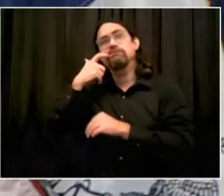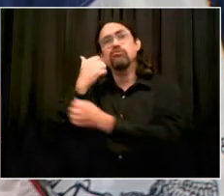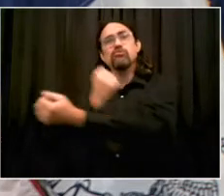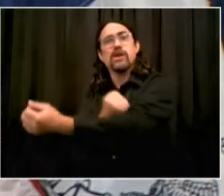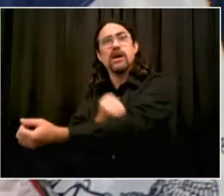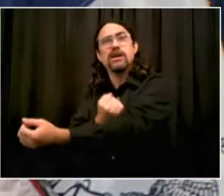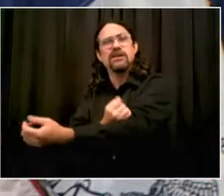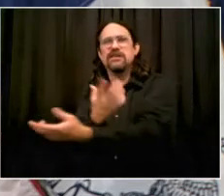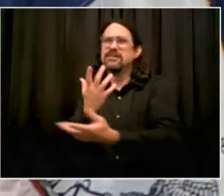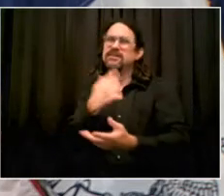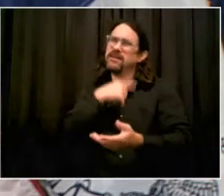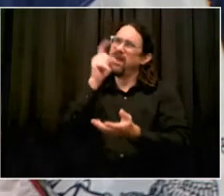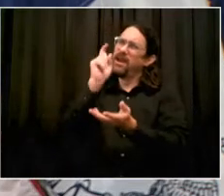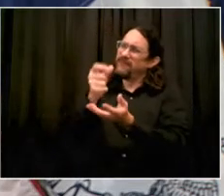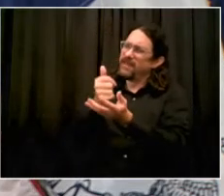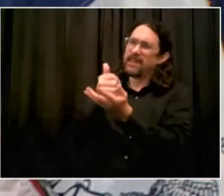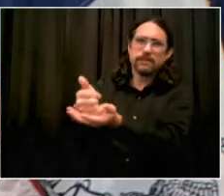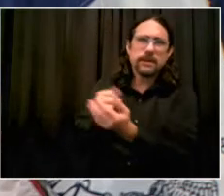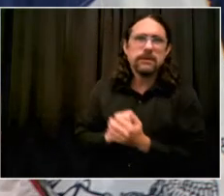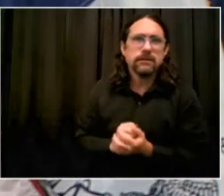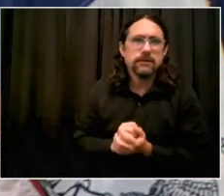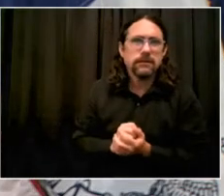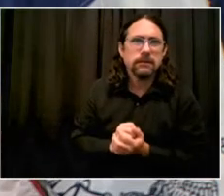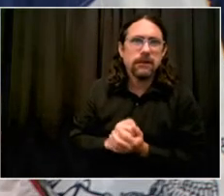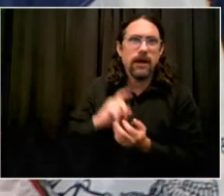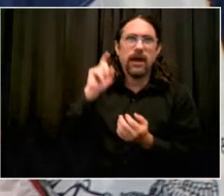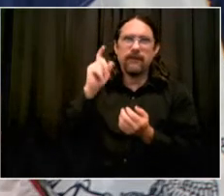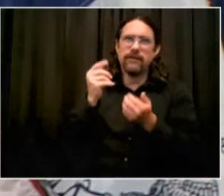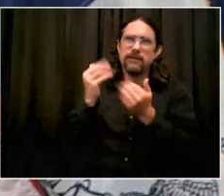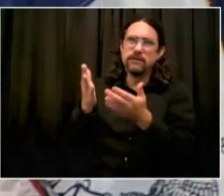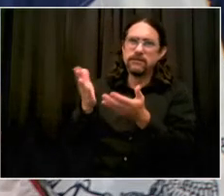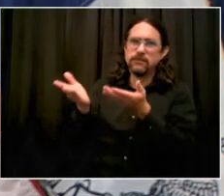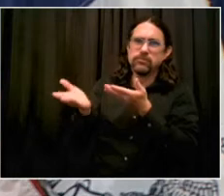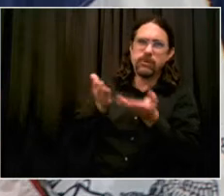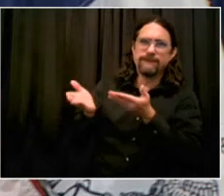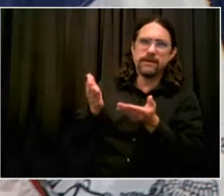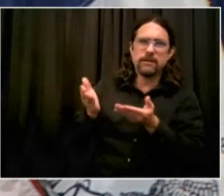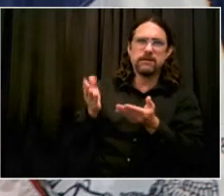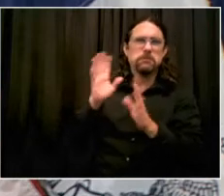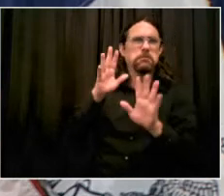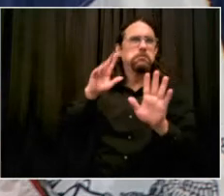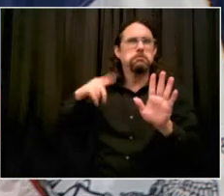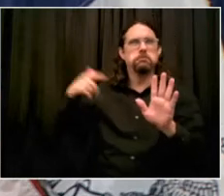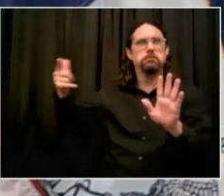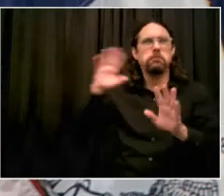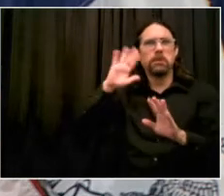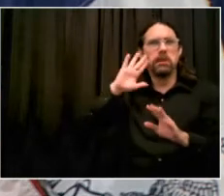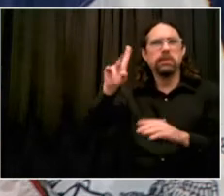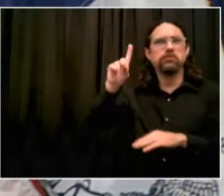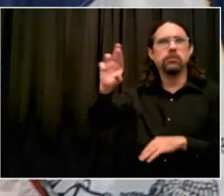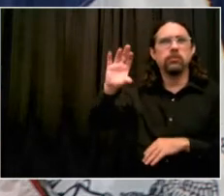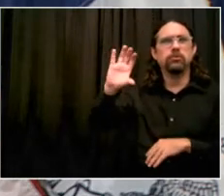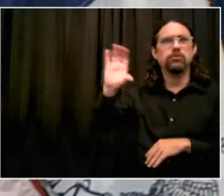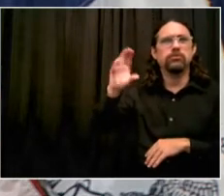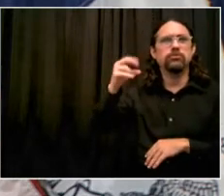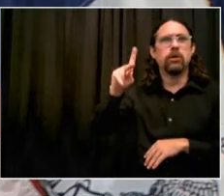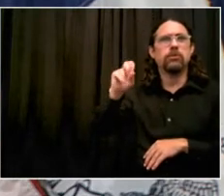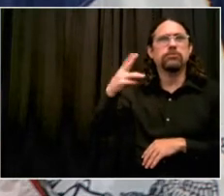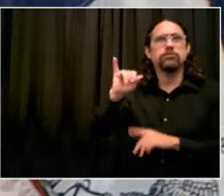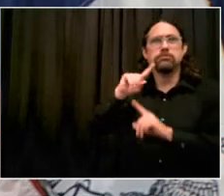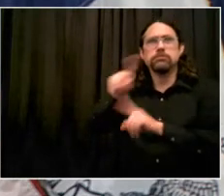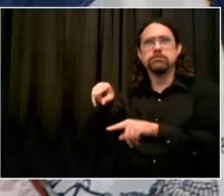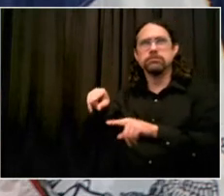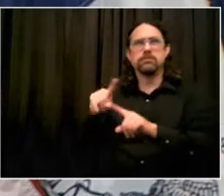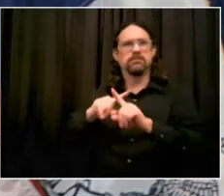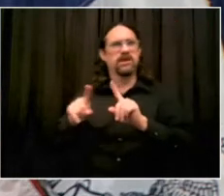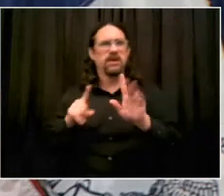that. We've long had an understanding in the city that God forbid someone is addicted, that you don't arrest your way